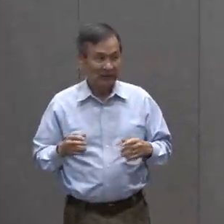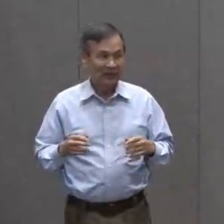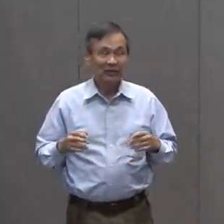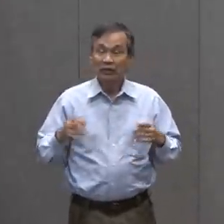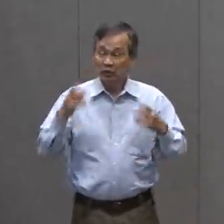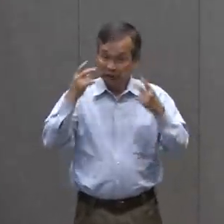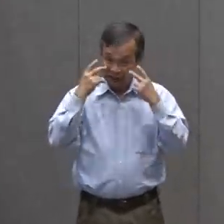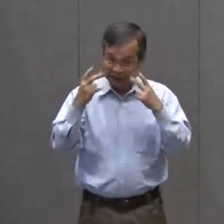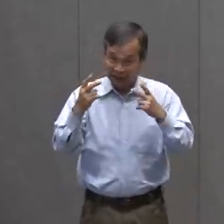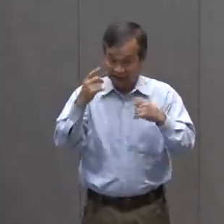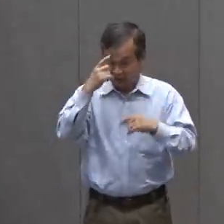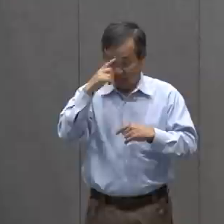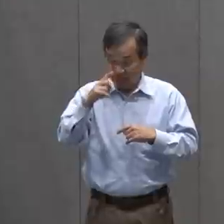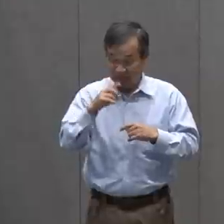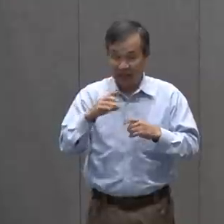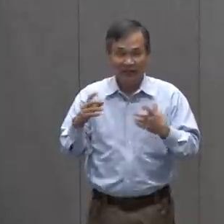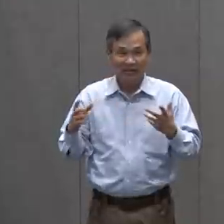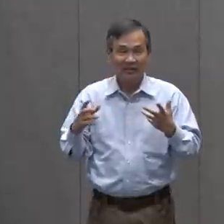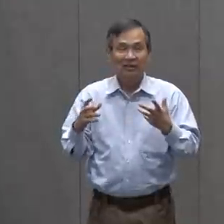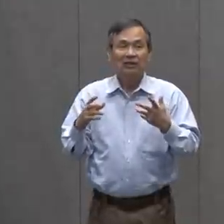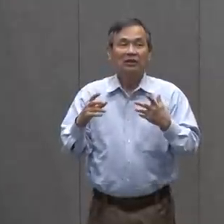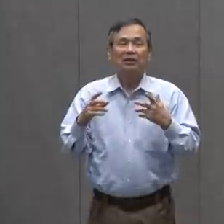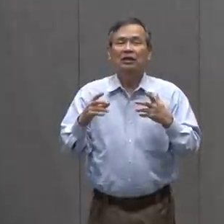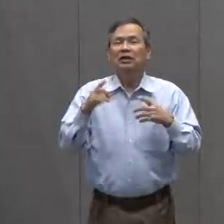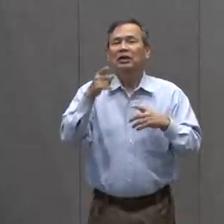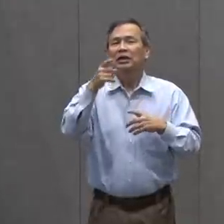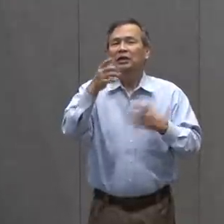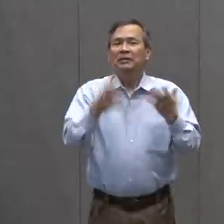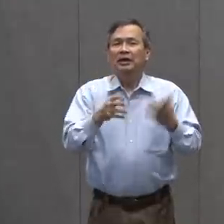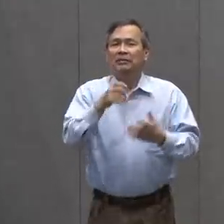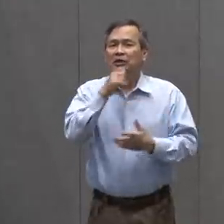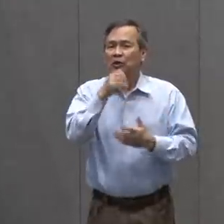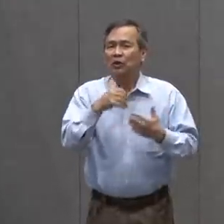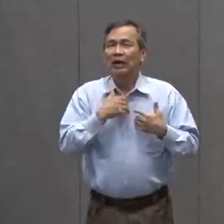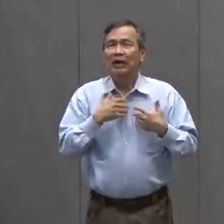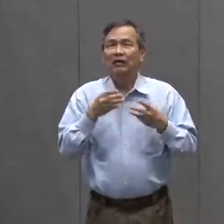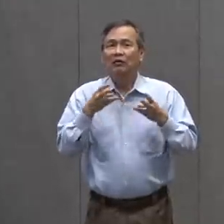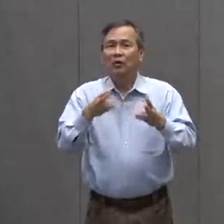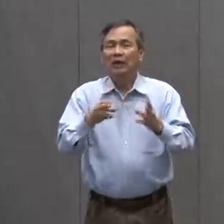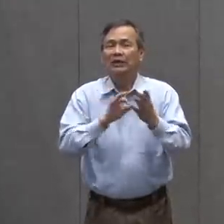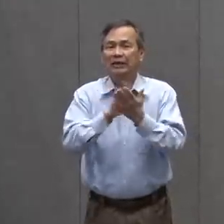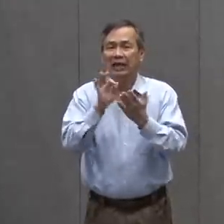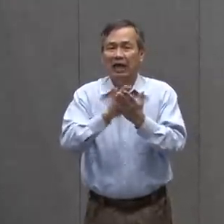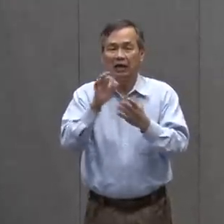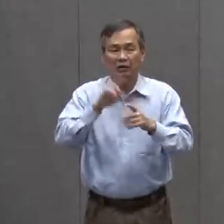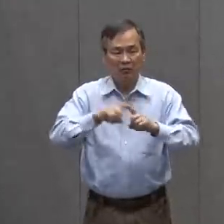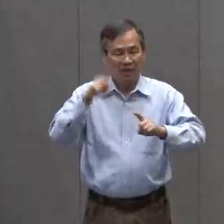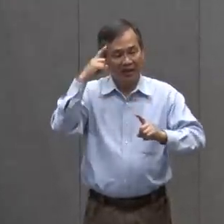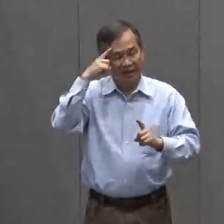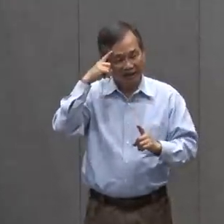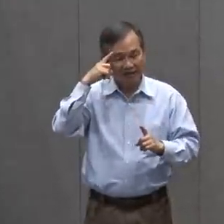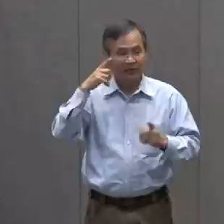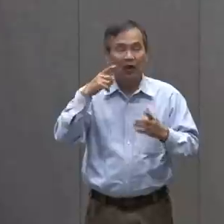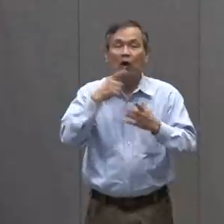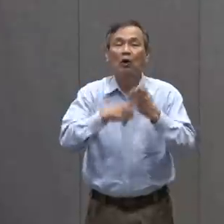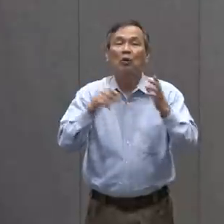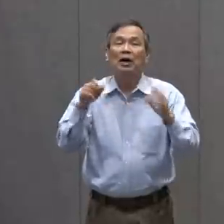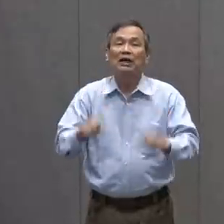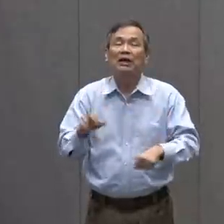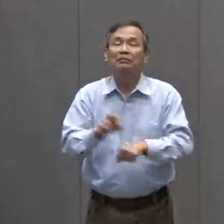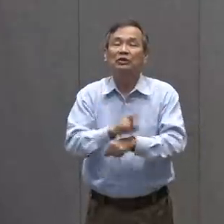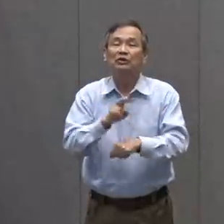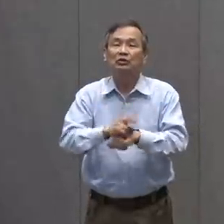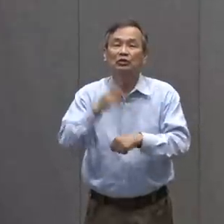notes. Now, for counters, and I know you may not have counters at home, think about some things that you could be using